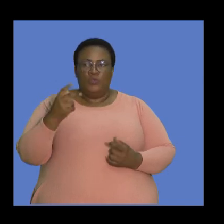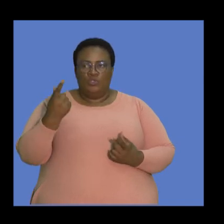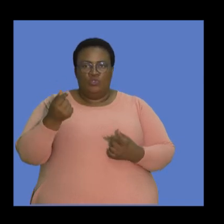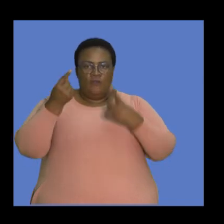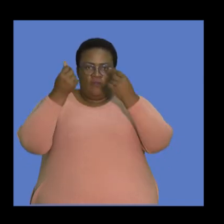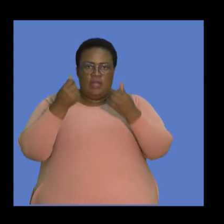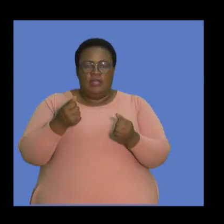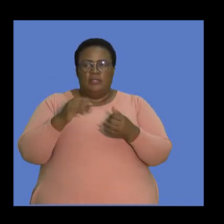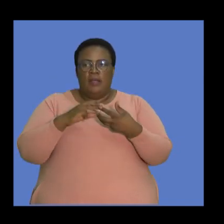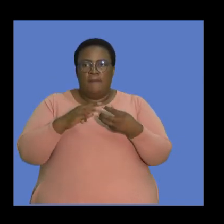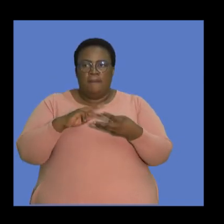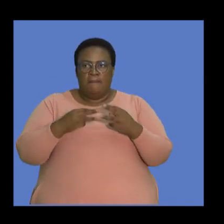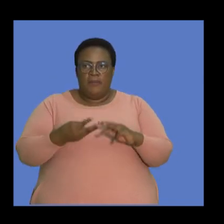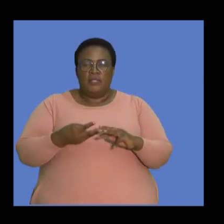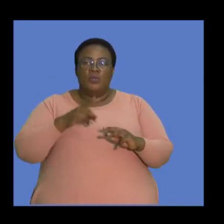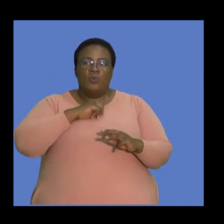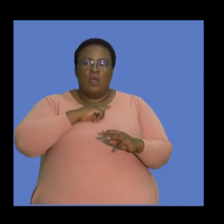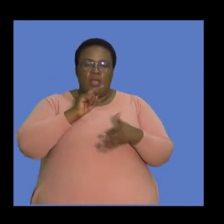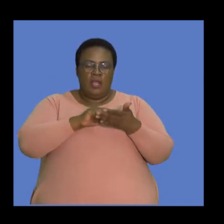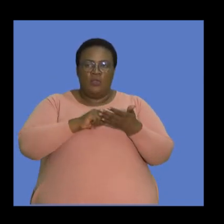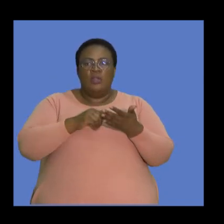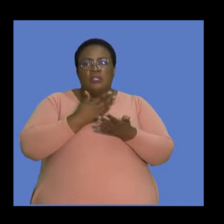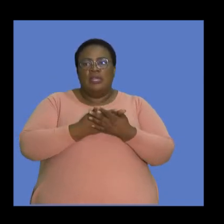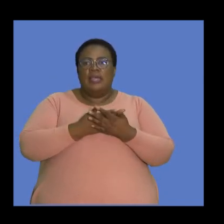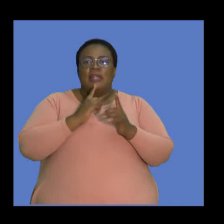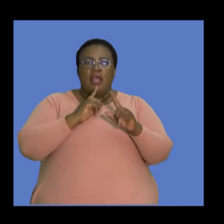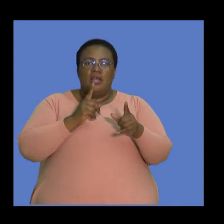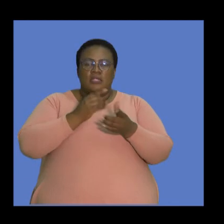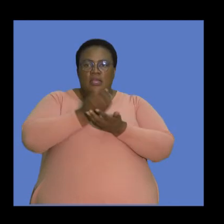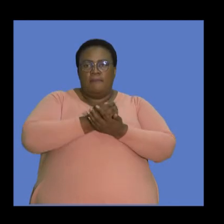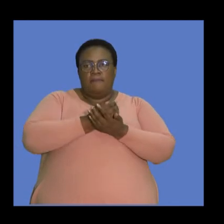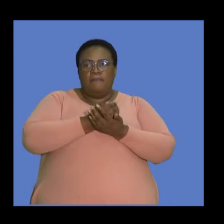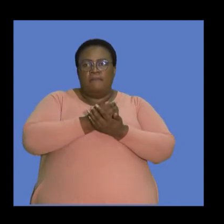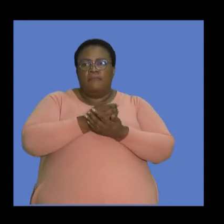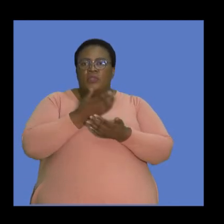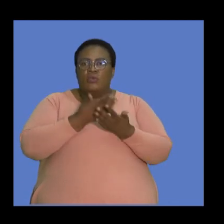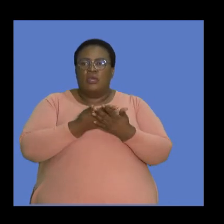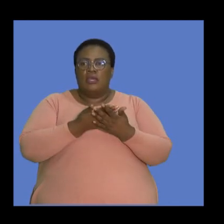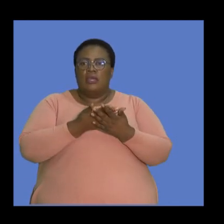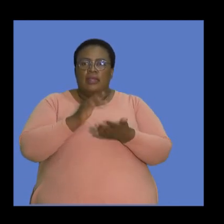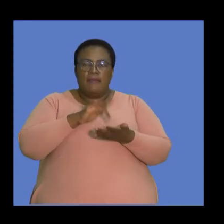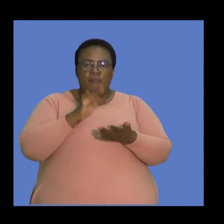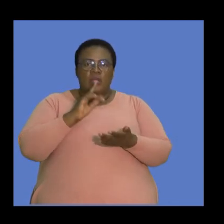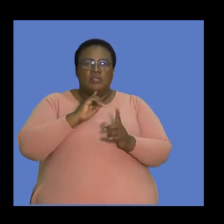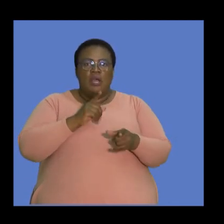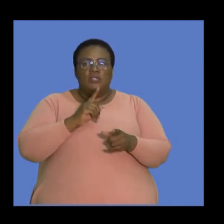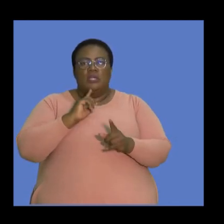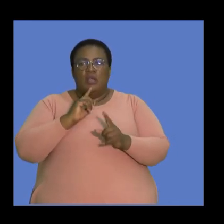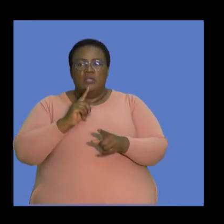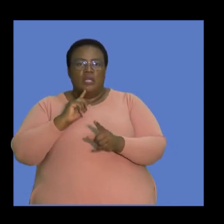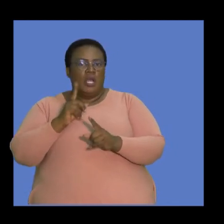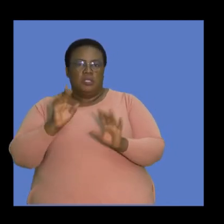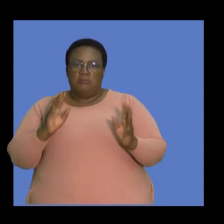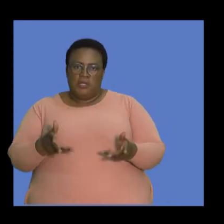your financial math, so that your calculator can keep on storing your answers as you are calculating. Then you can always just press